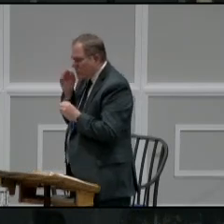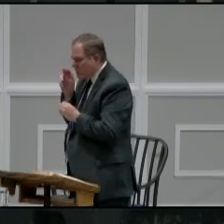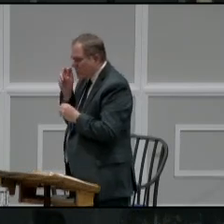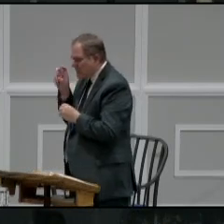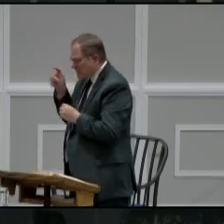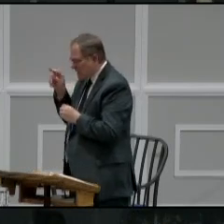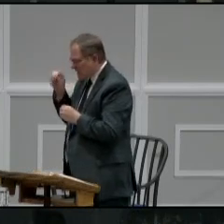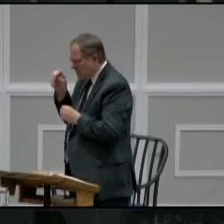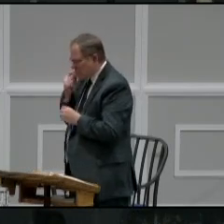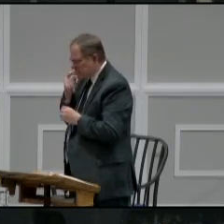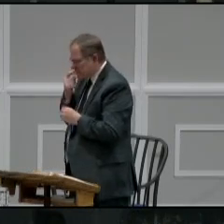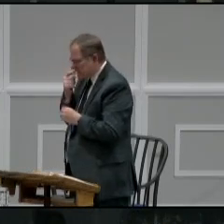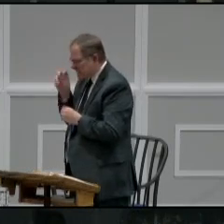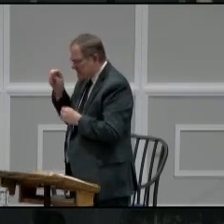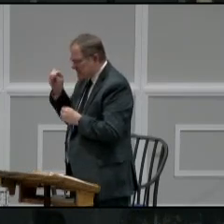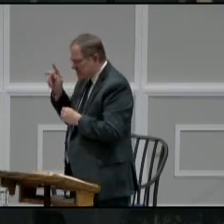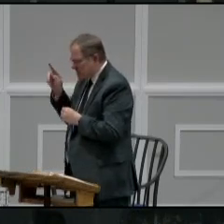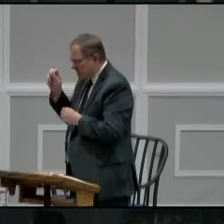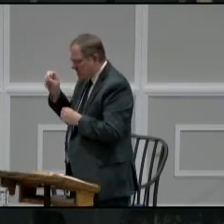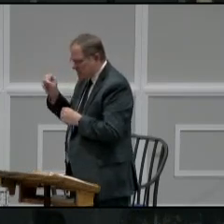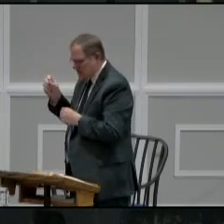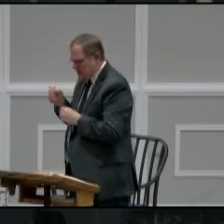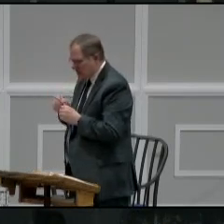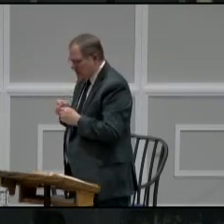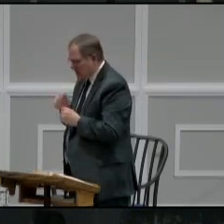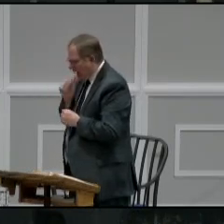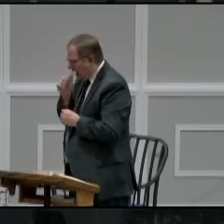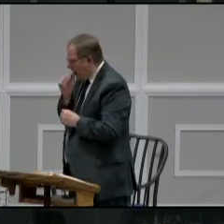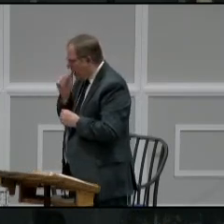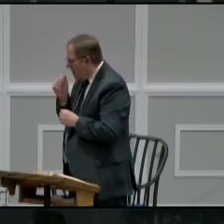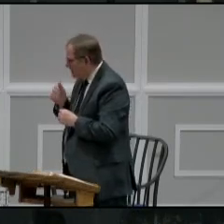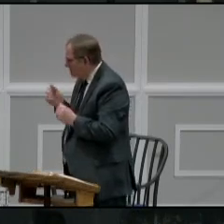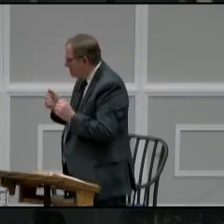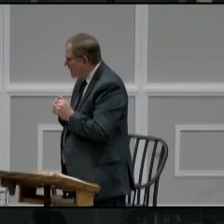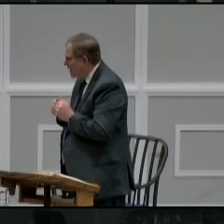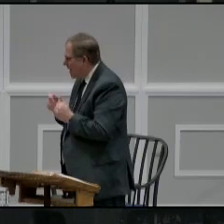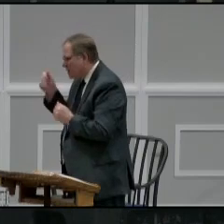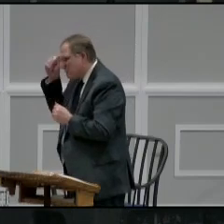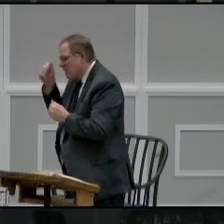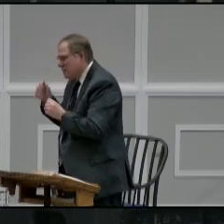there. I remember leaving that day, saddened.